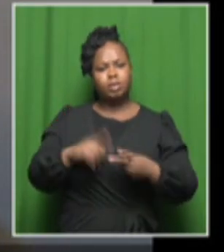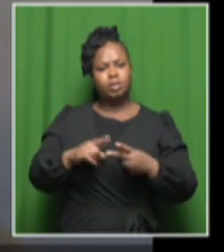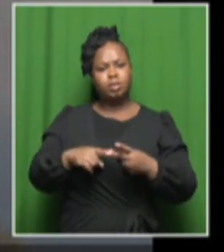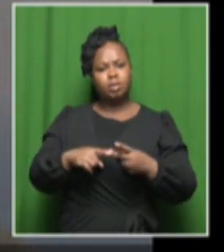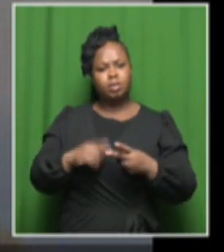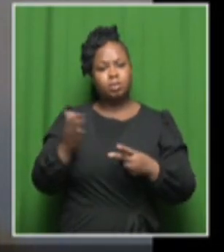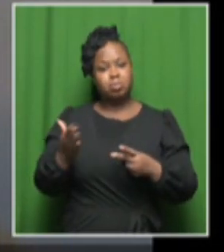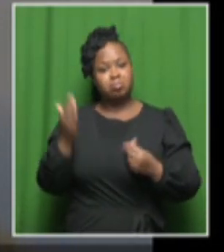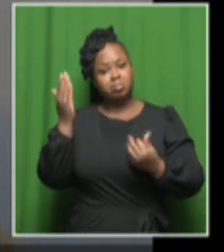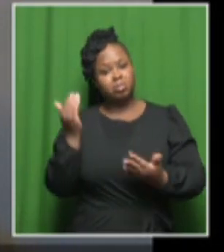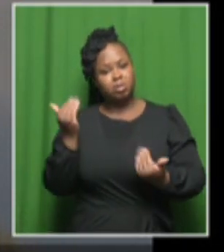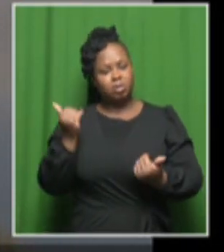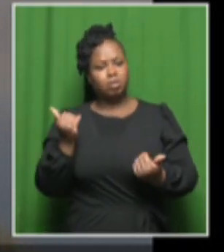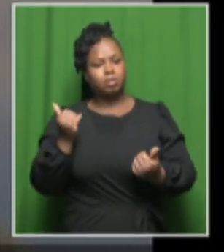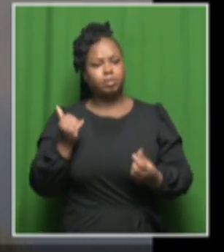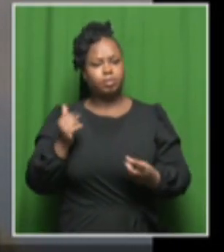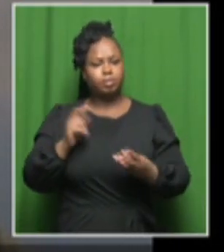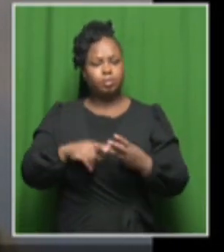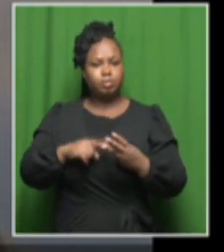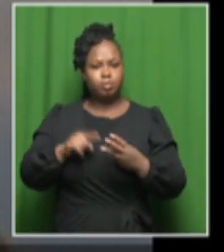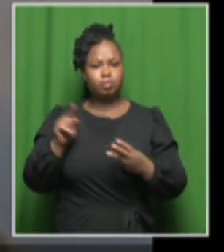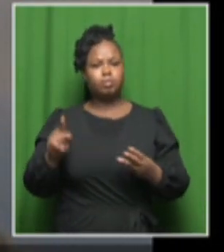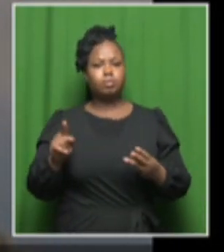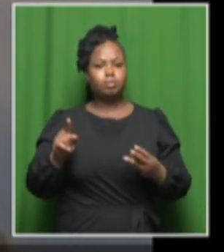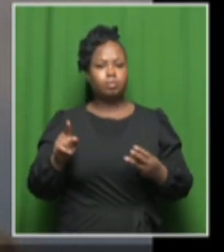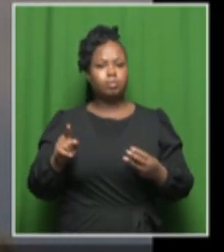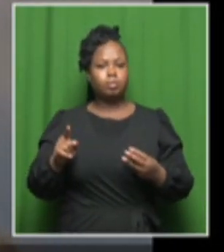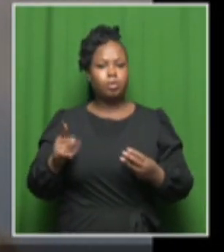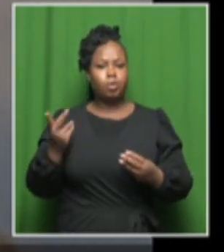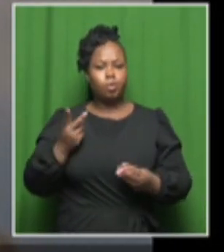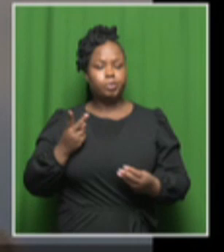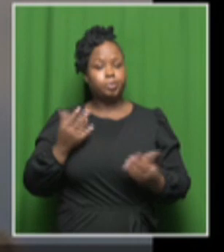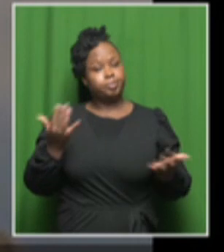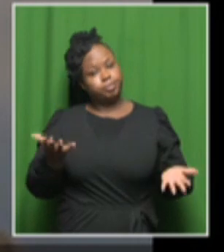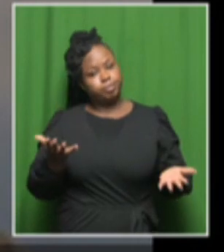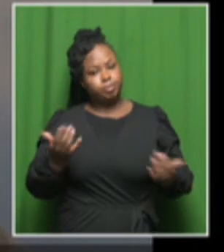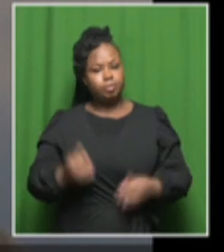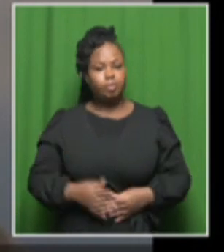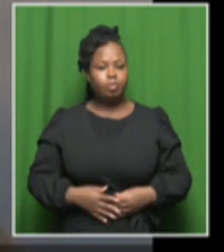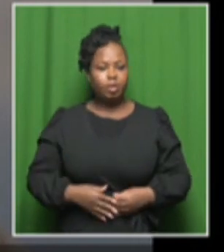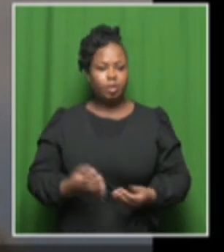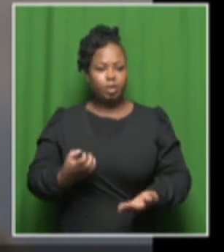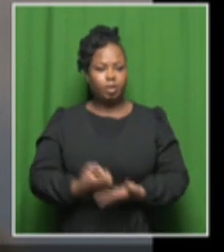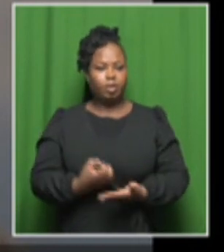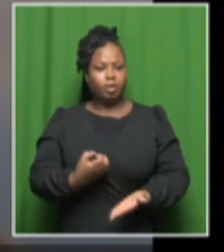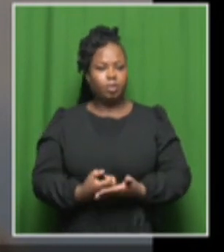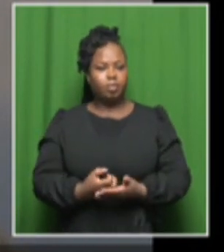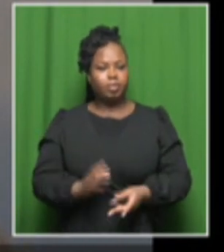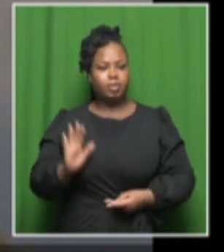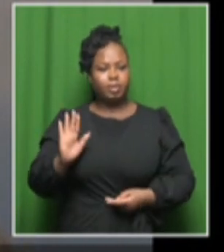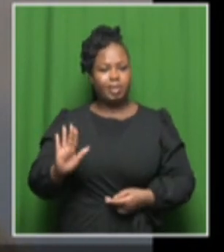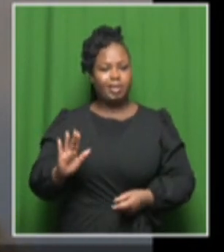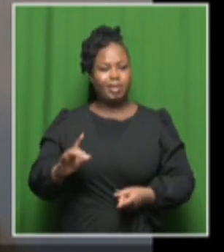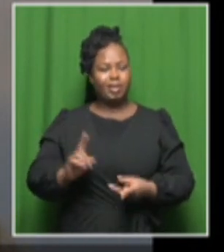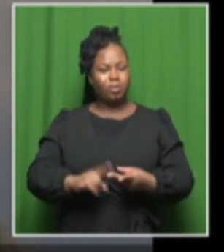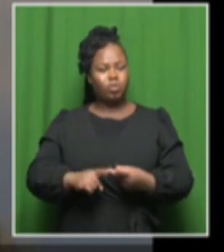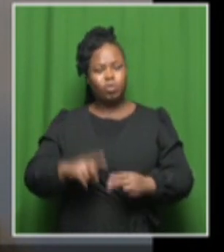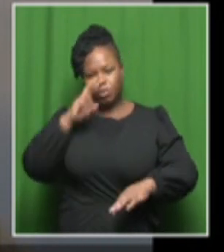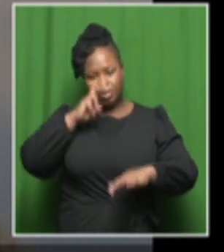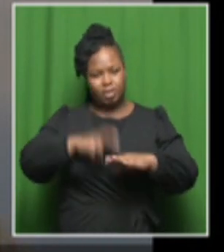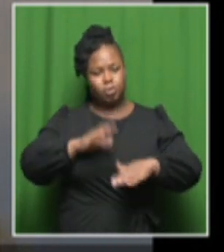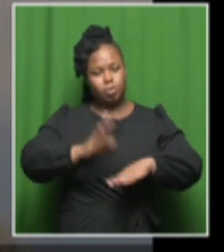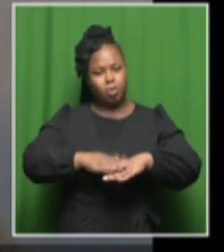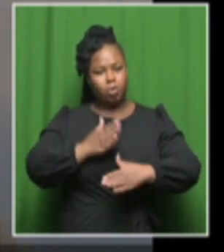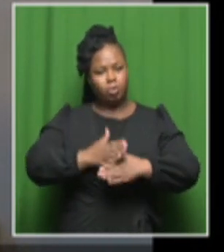up investment spending by the state, which have obviously uplifted the economy and created much-needed jobs. So what